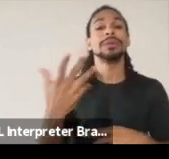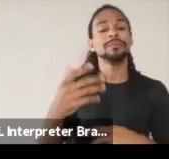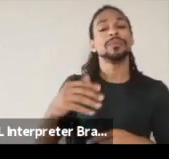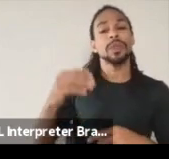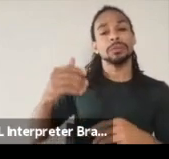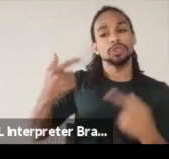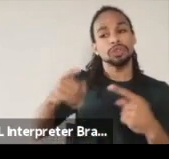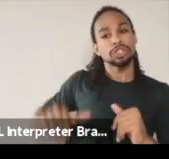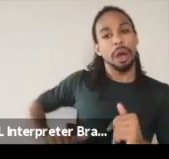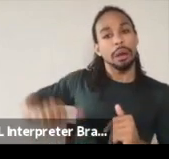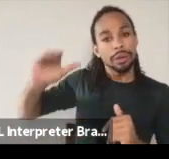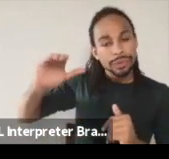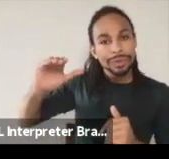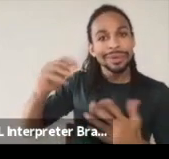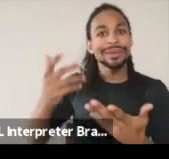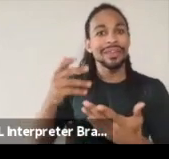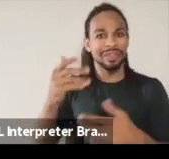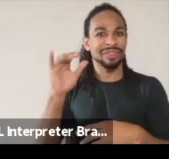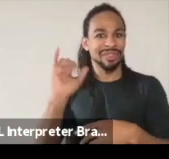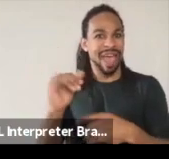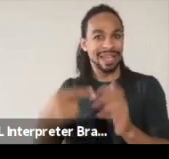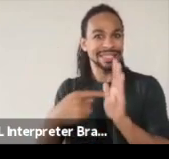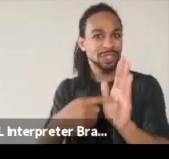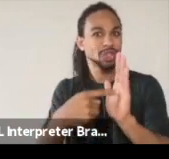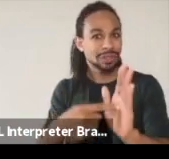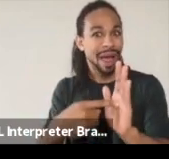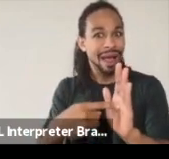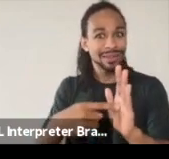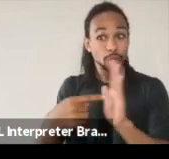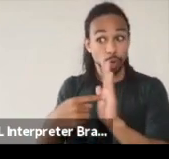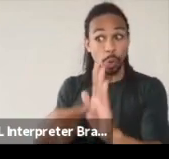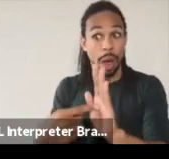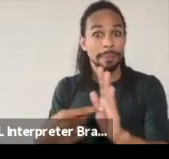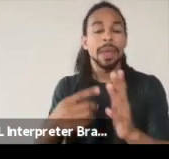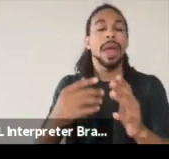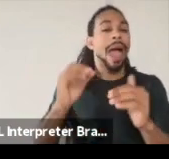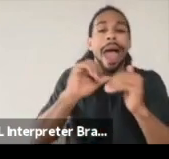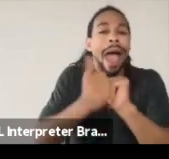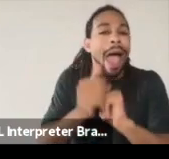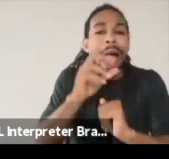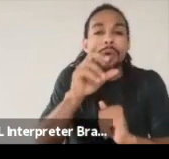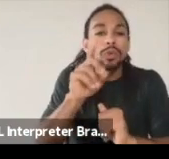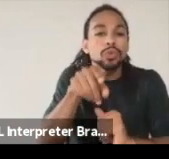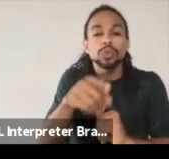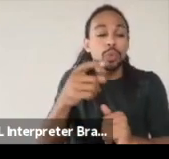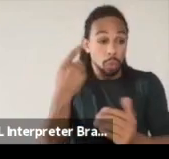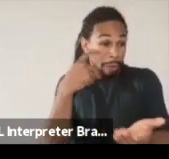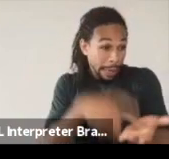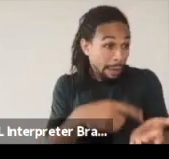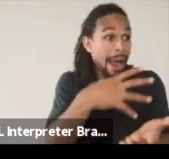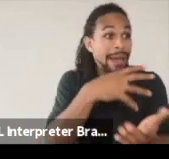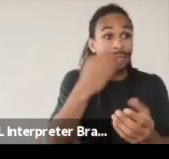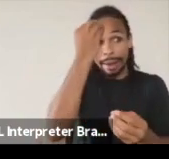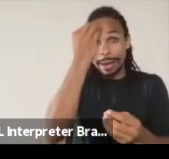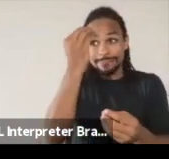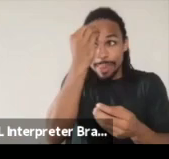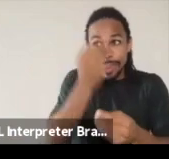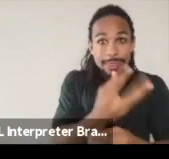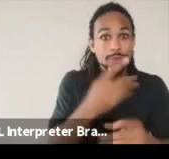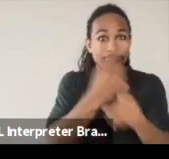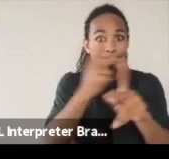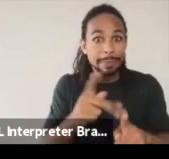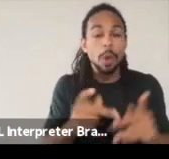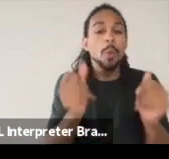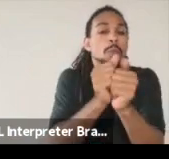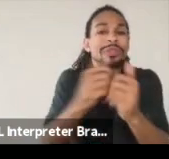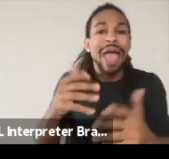trying to figure out ways to do that without using mandated reporting, without using child protective services, which overly targets